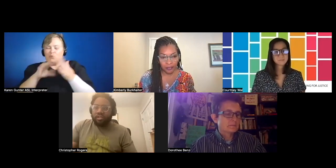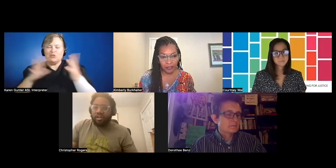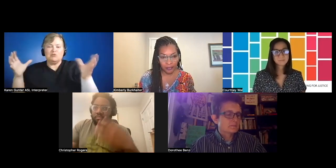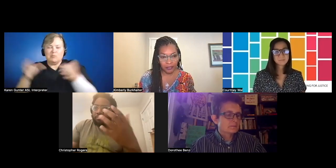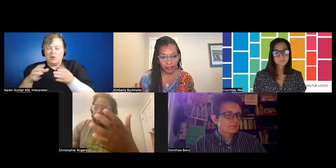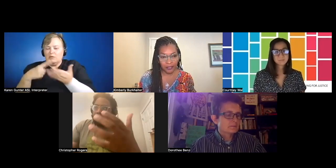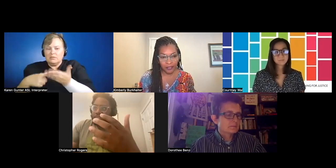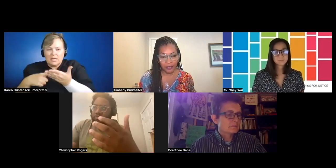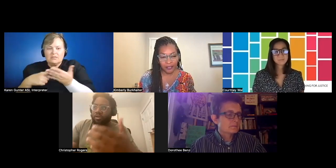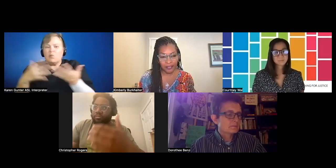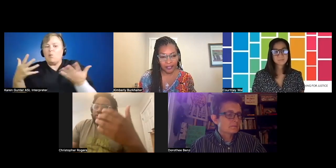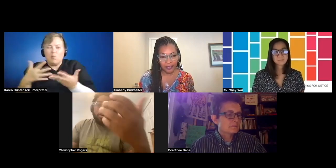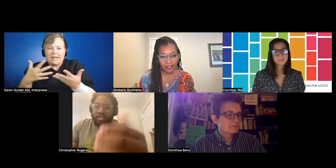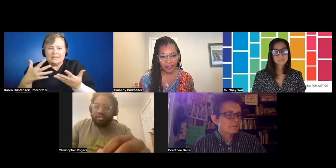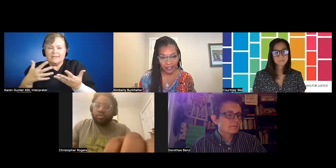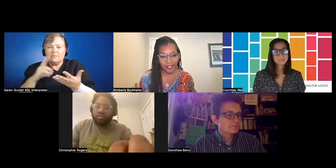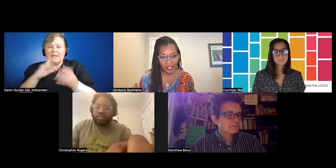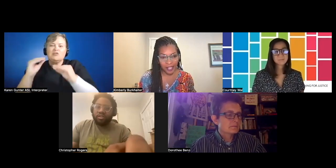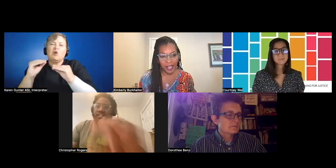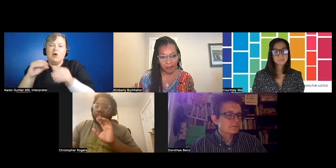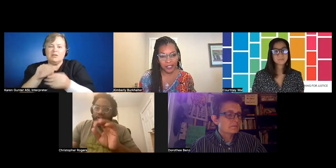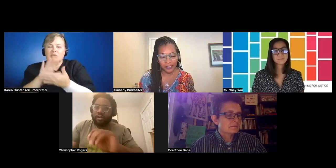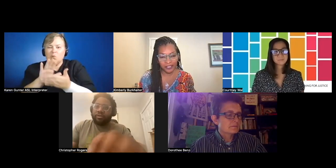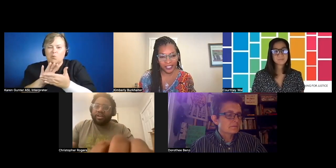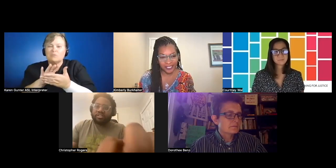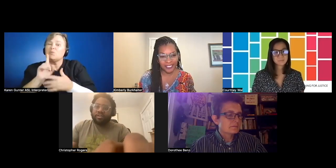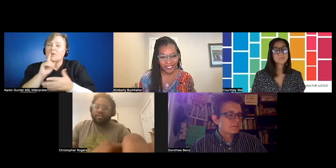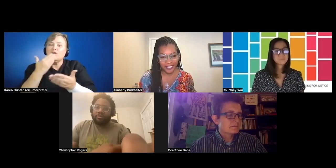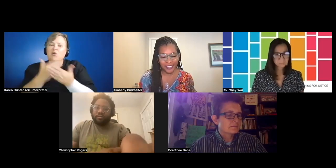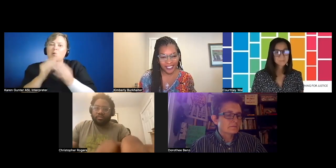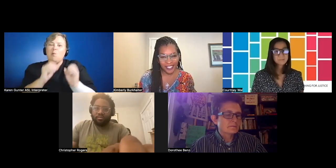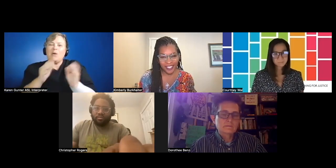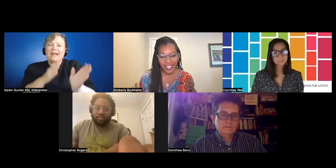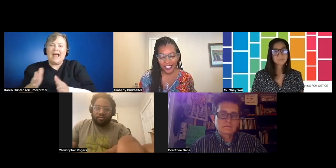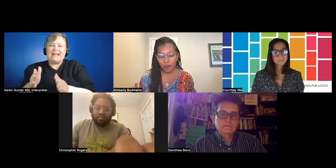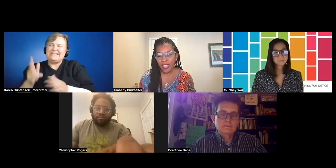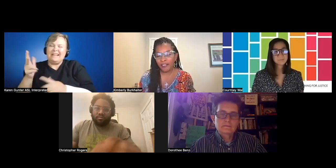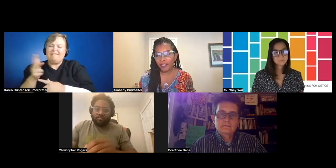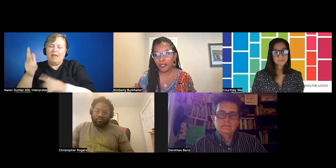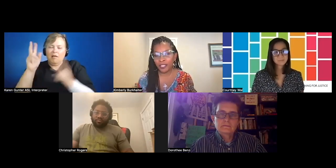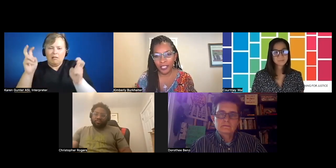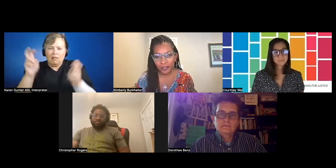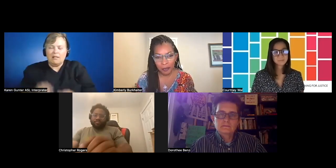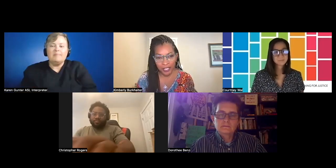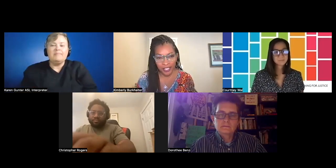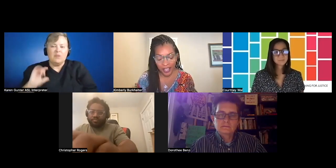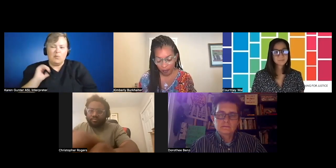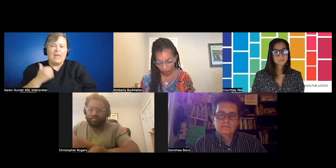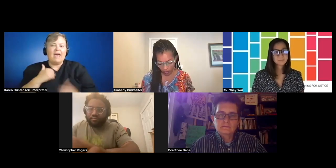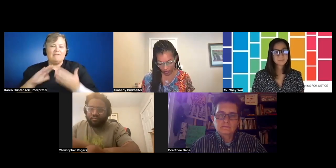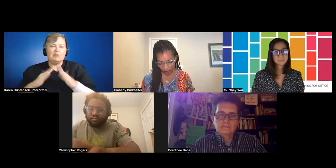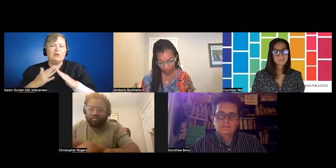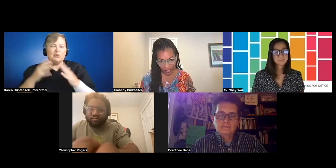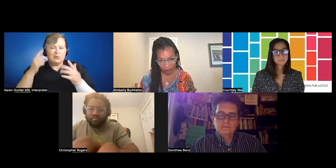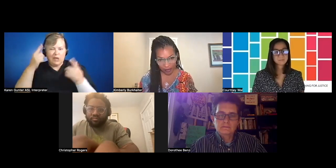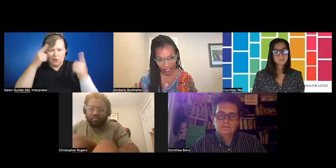being taught in schools. It's a really great organizing vehicle. Yes, we have community agreements when we